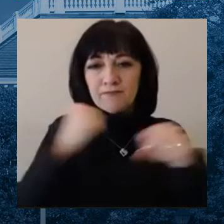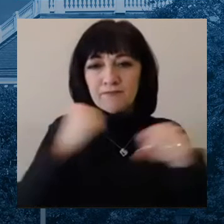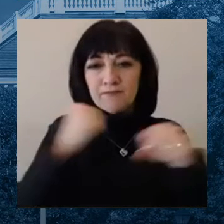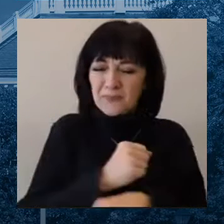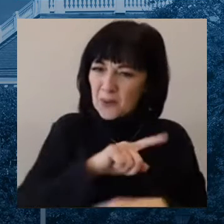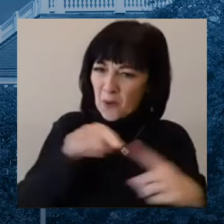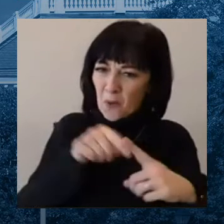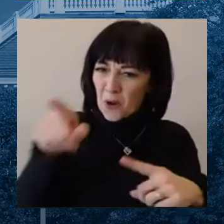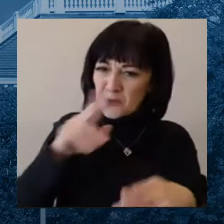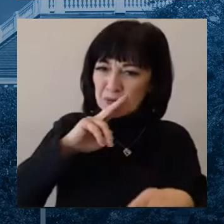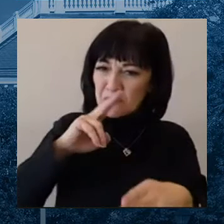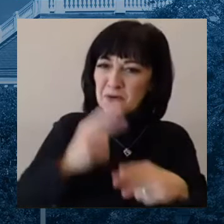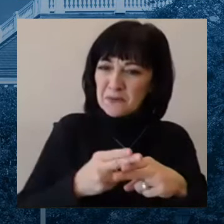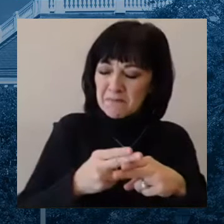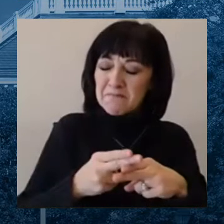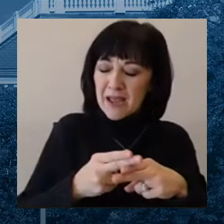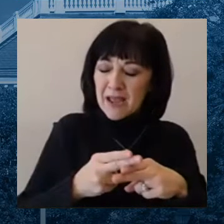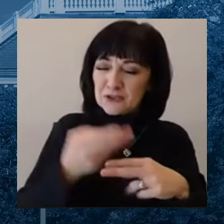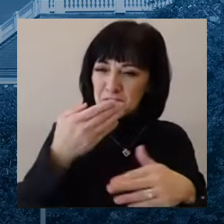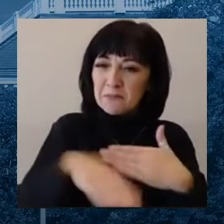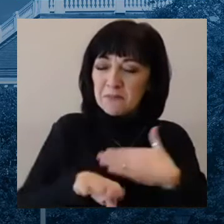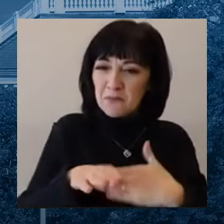going to mention at the top that you're